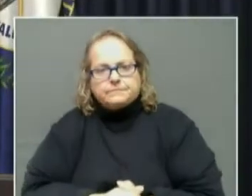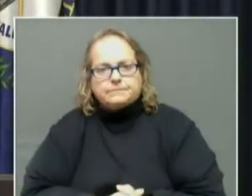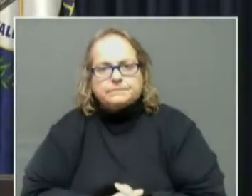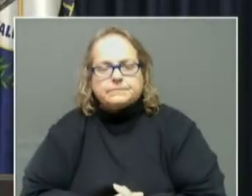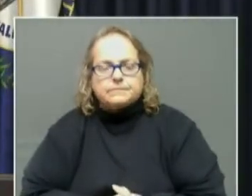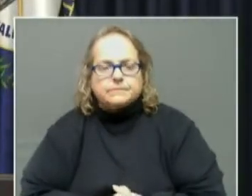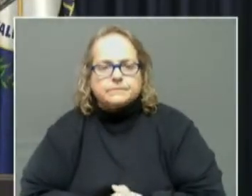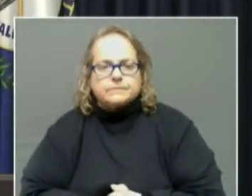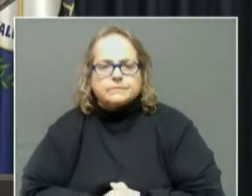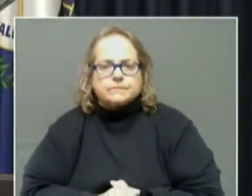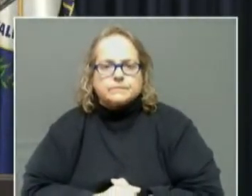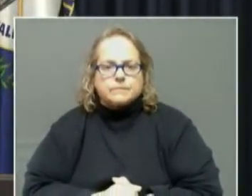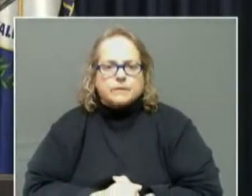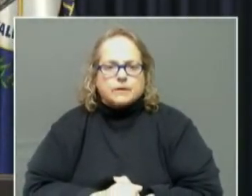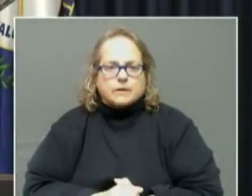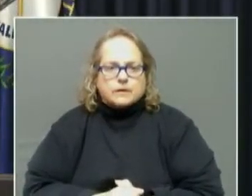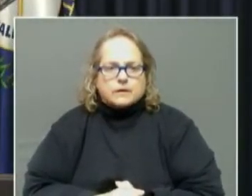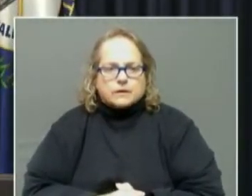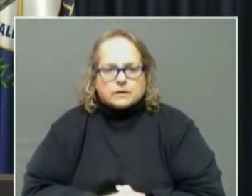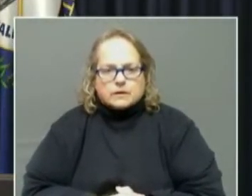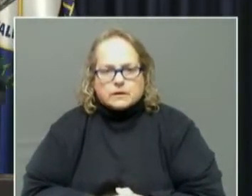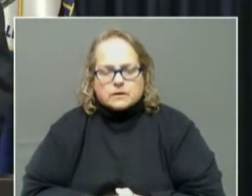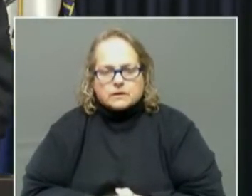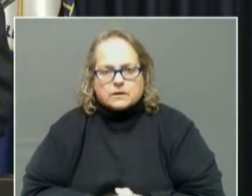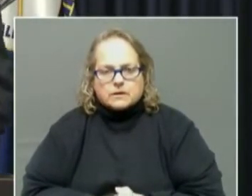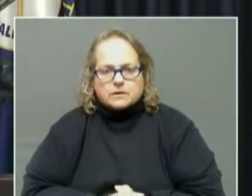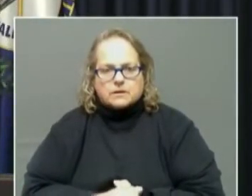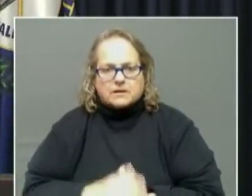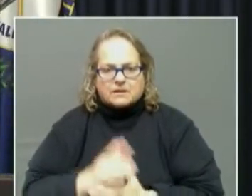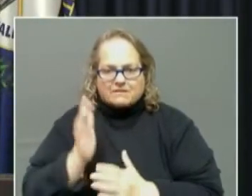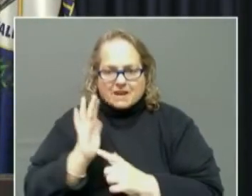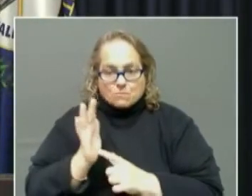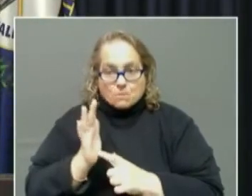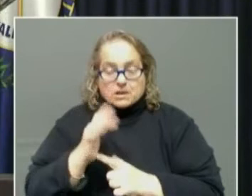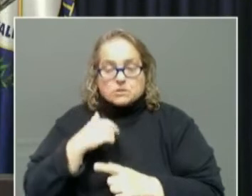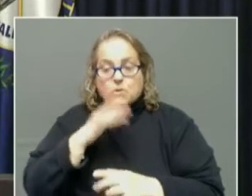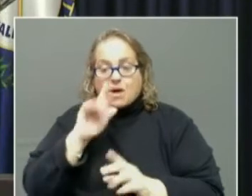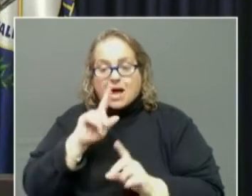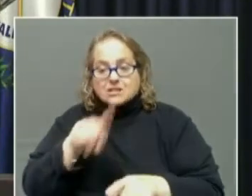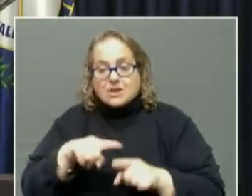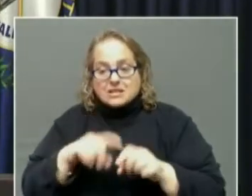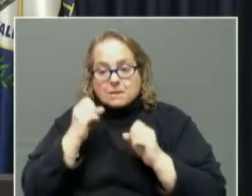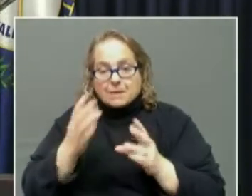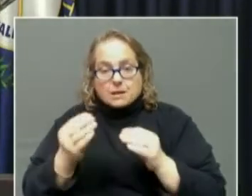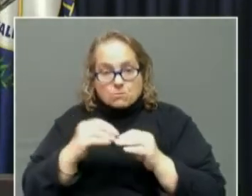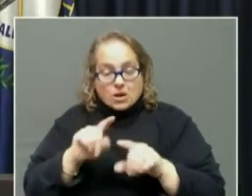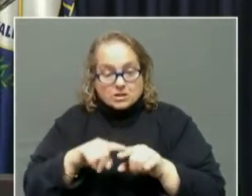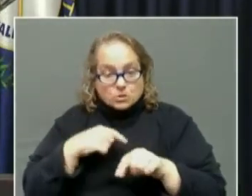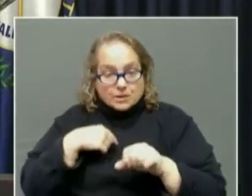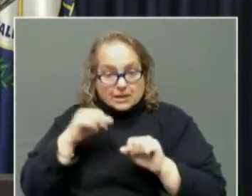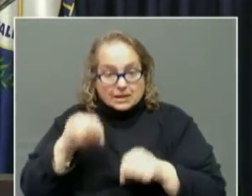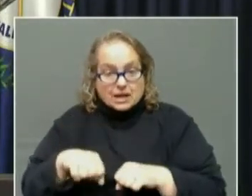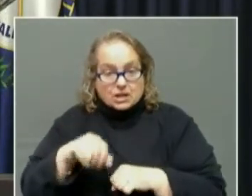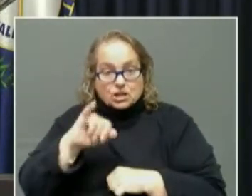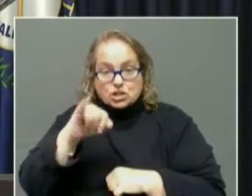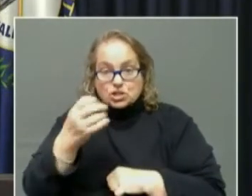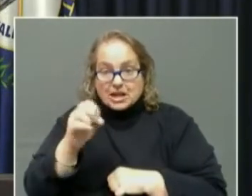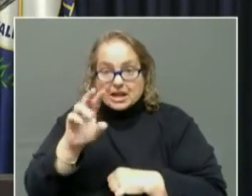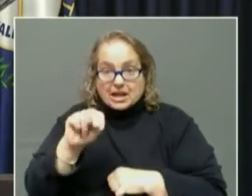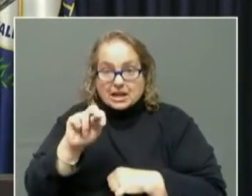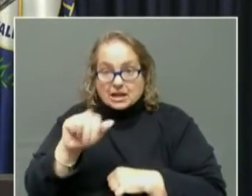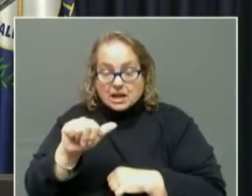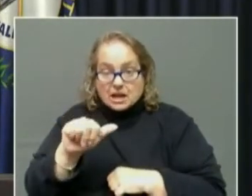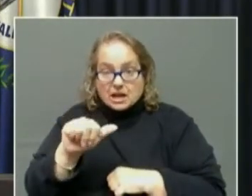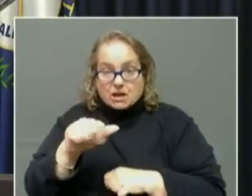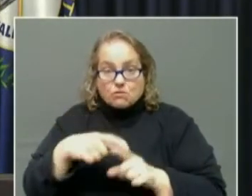All right. We got about 5 more minutes. We'll answer as many more as we can. Jenna Cisneros from